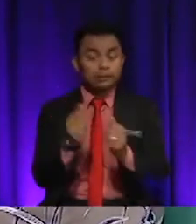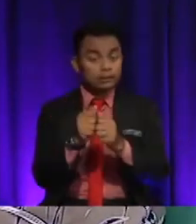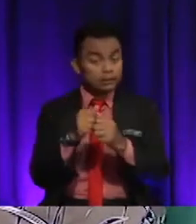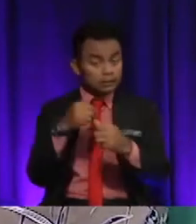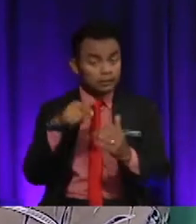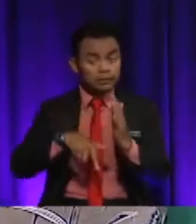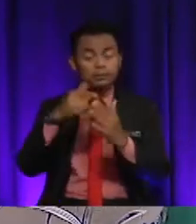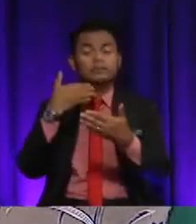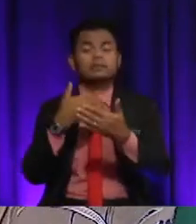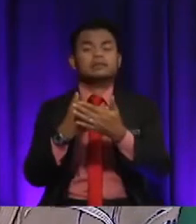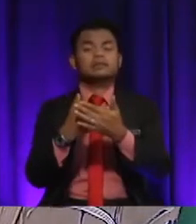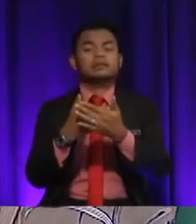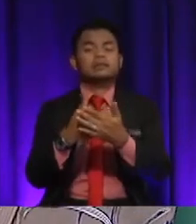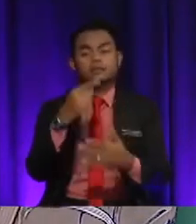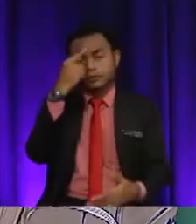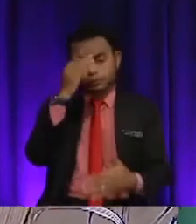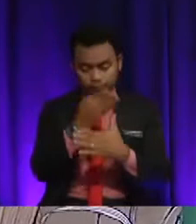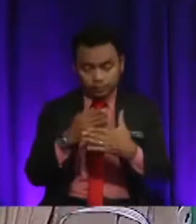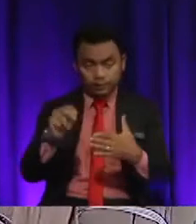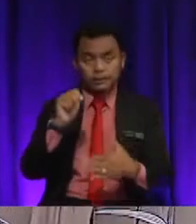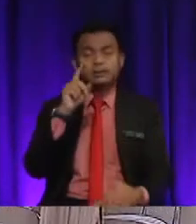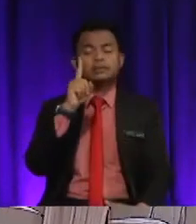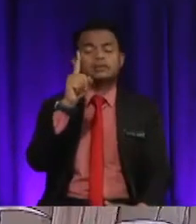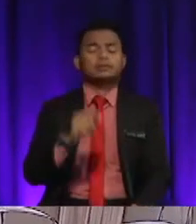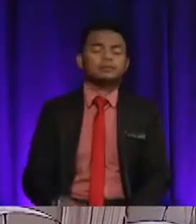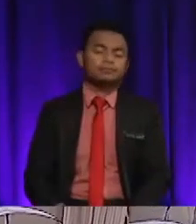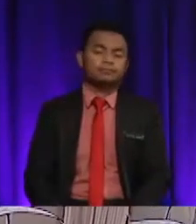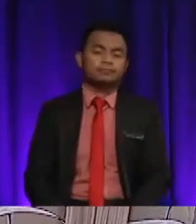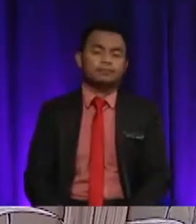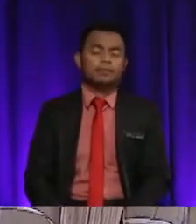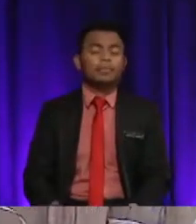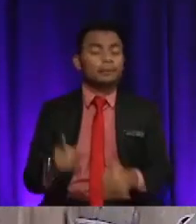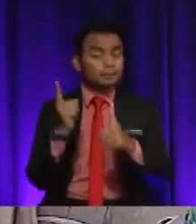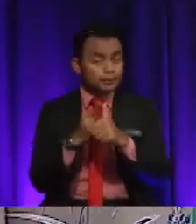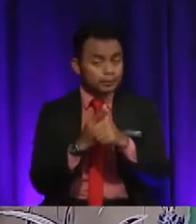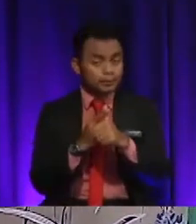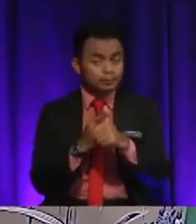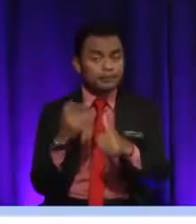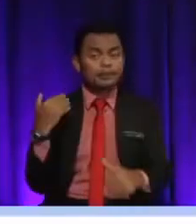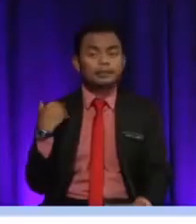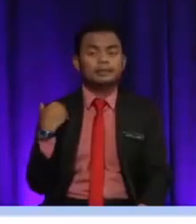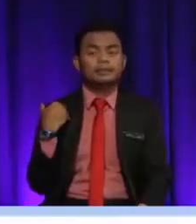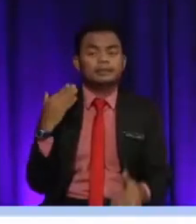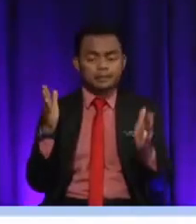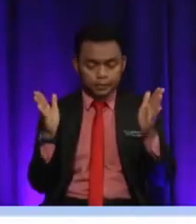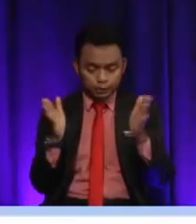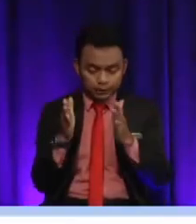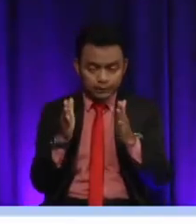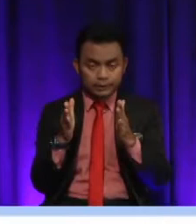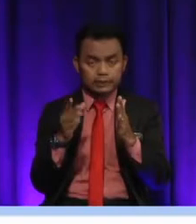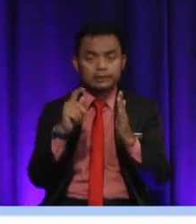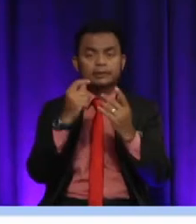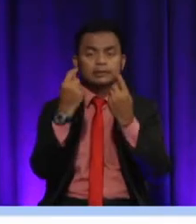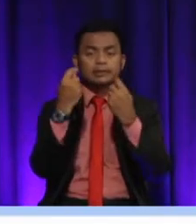1. Okay, for part 1, it's what we call shorter texts. As you could see, over on the left-hand